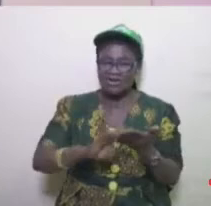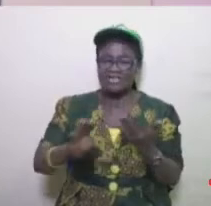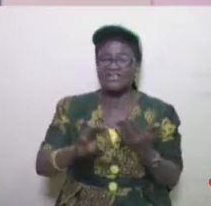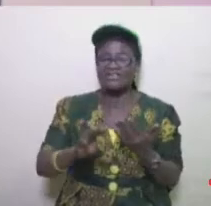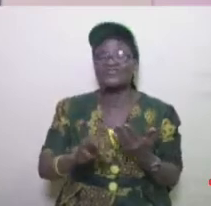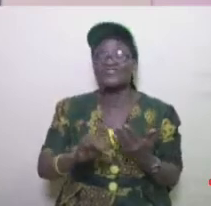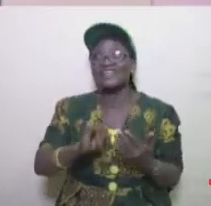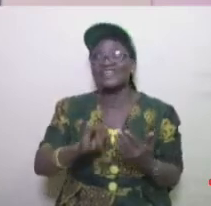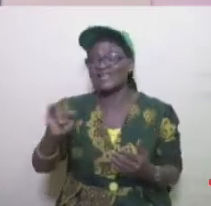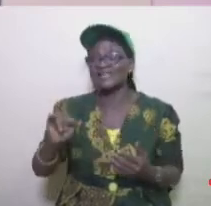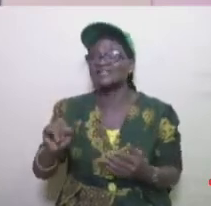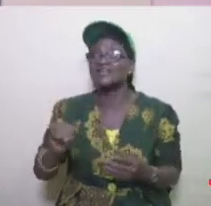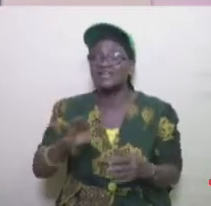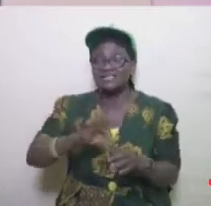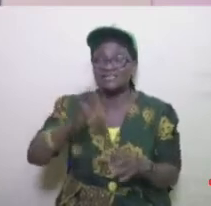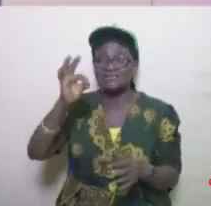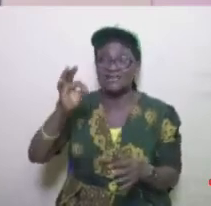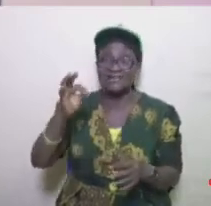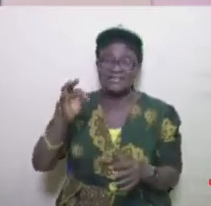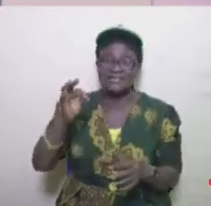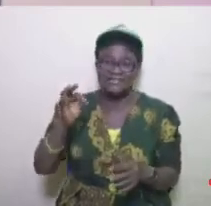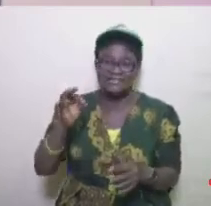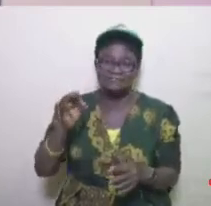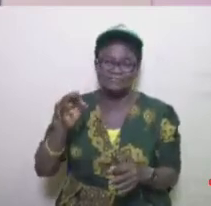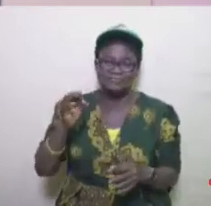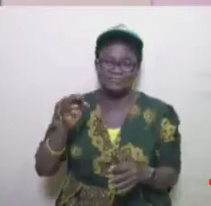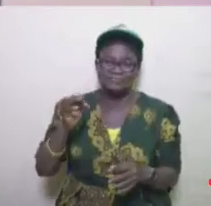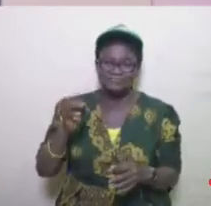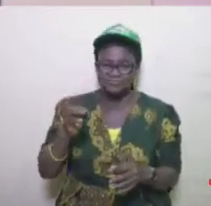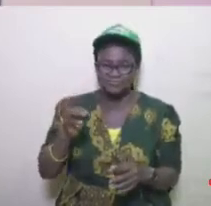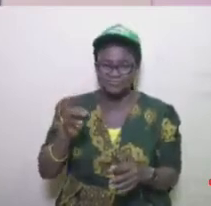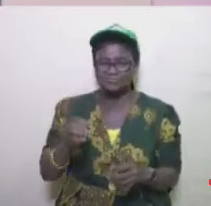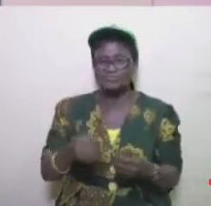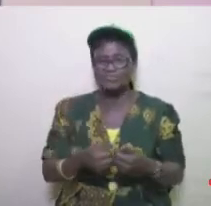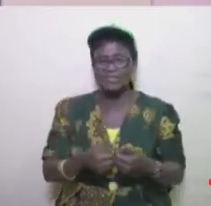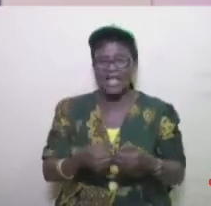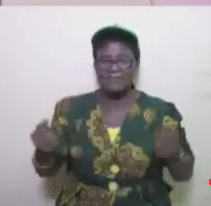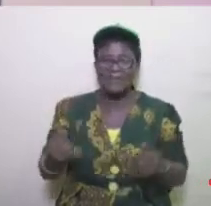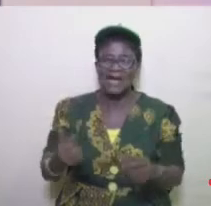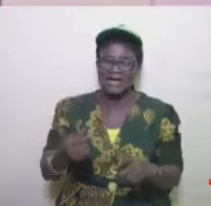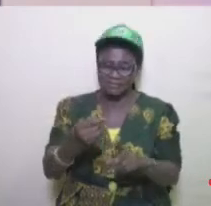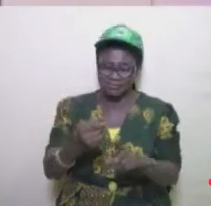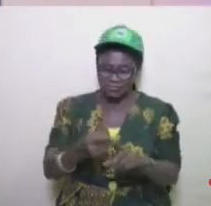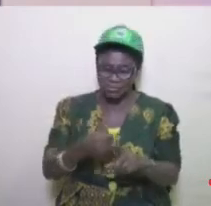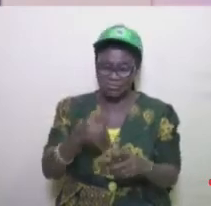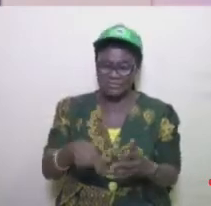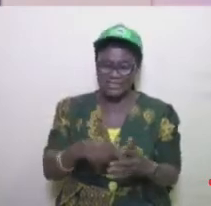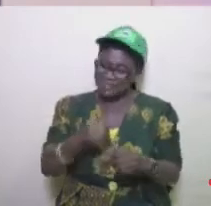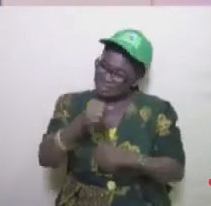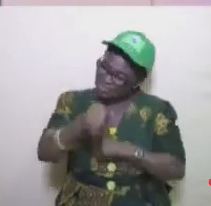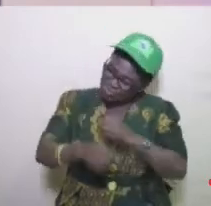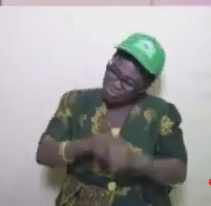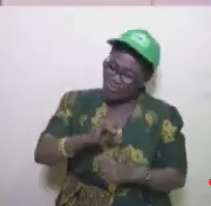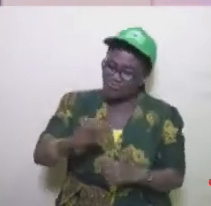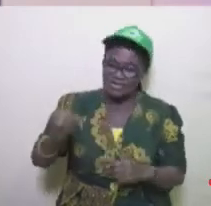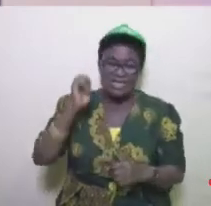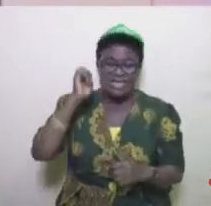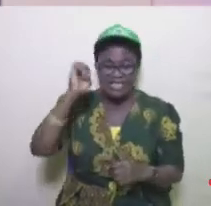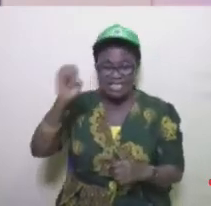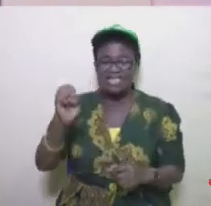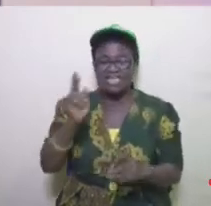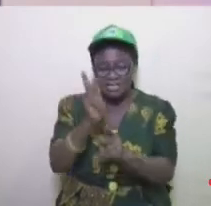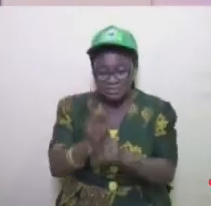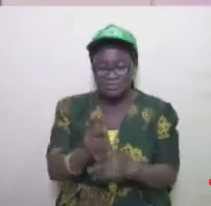teaching us the spirit of forgiveness. In spite of this suffering, he maintained a heart of